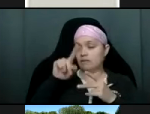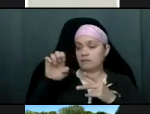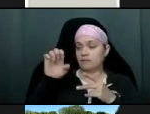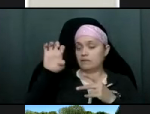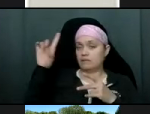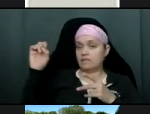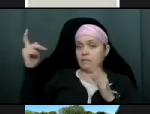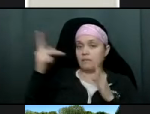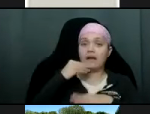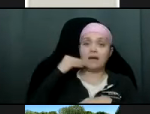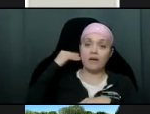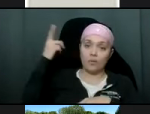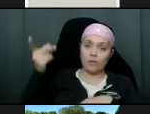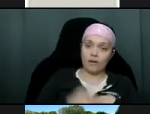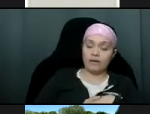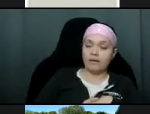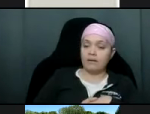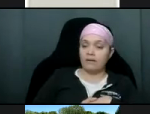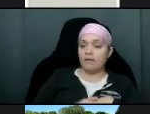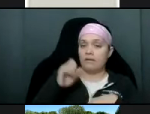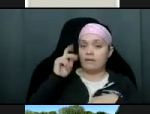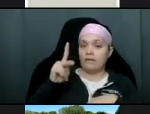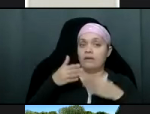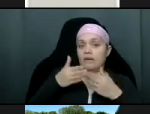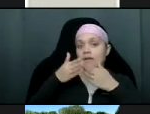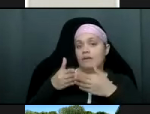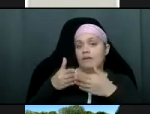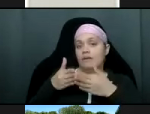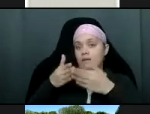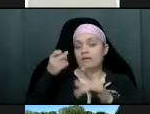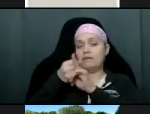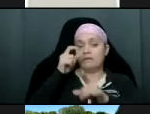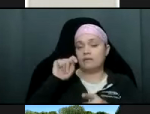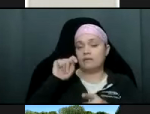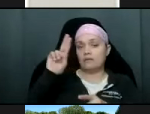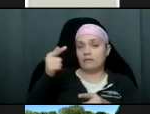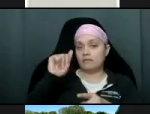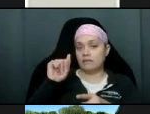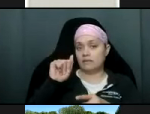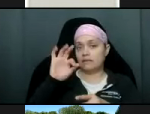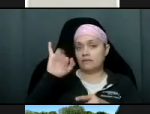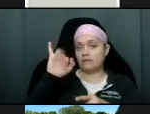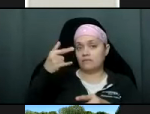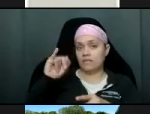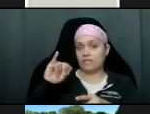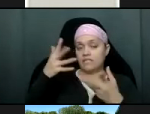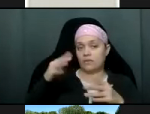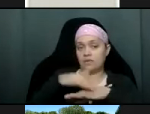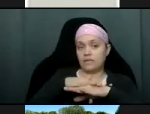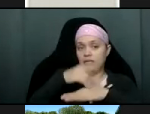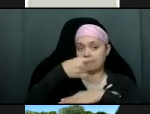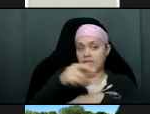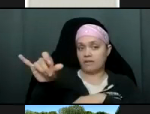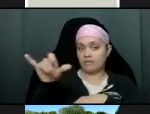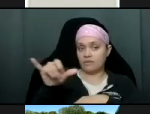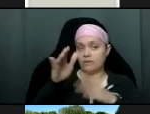Okay, they sailed on, they hit Tonga and Fiji, There were already natives there as well. And